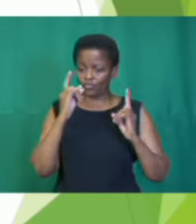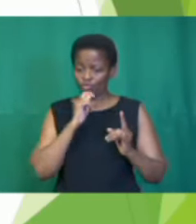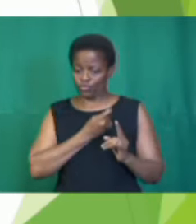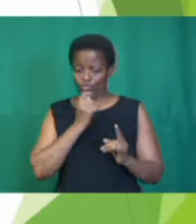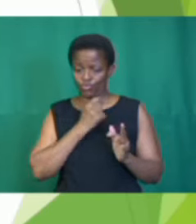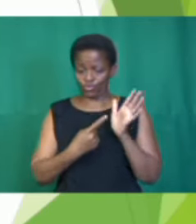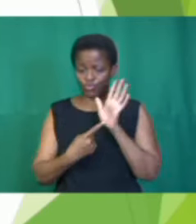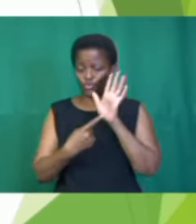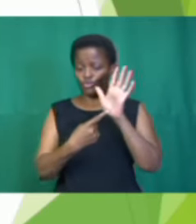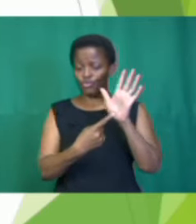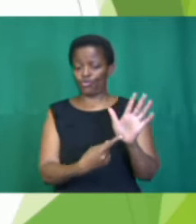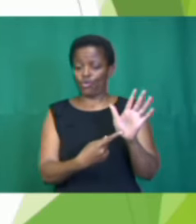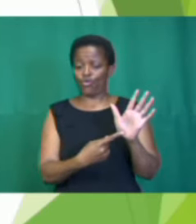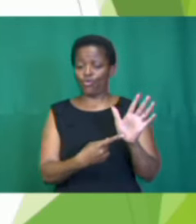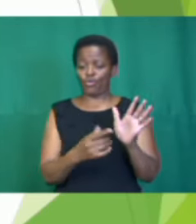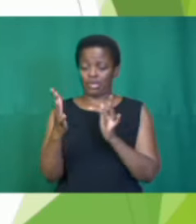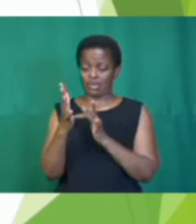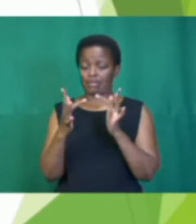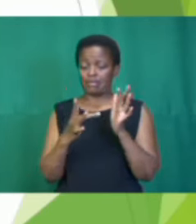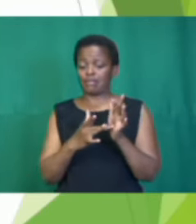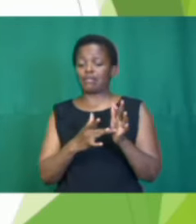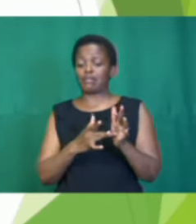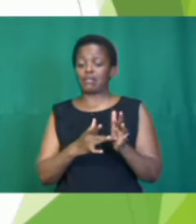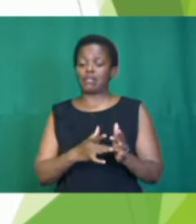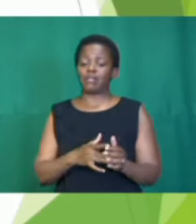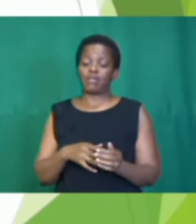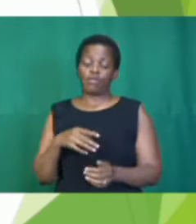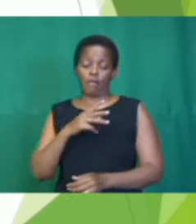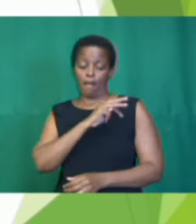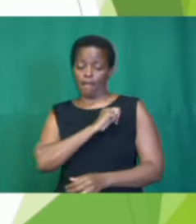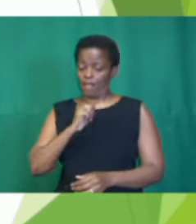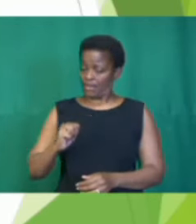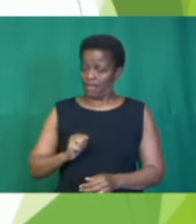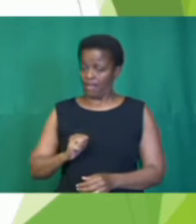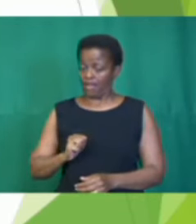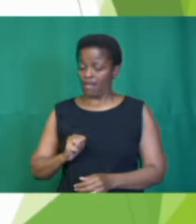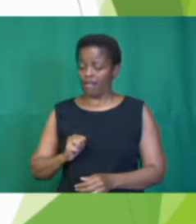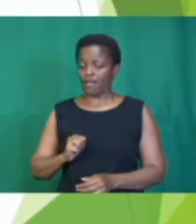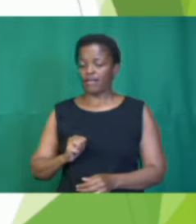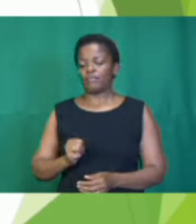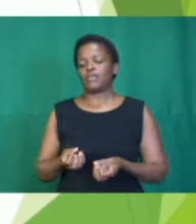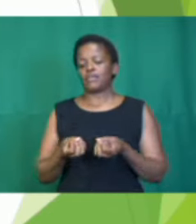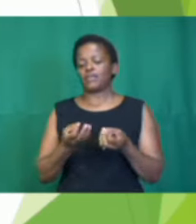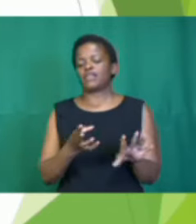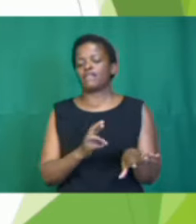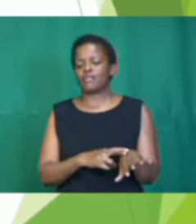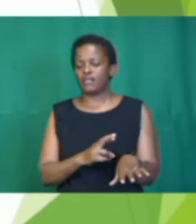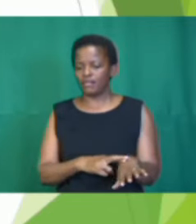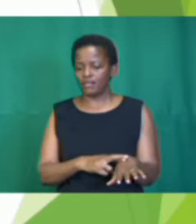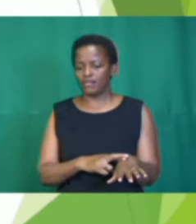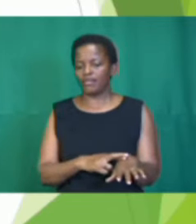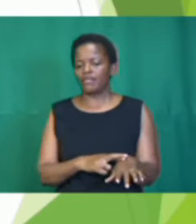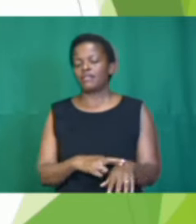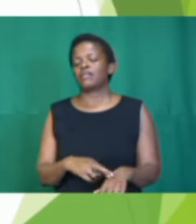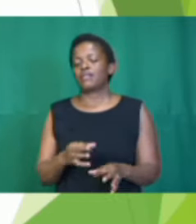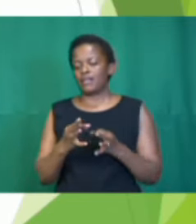him as the long-awaited Messiah? Give reasons for your answer and show that you have thought